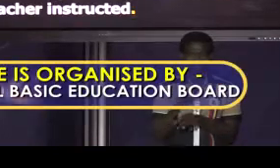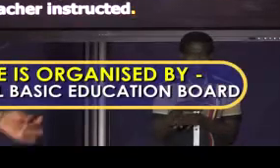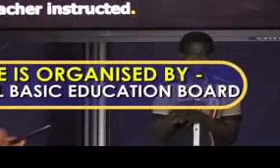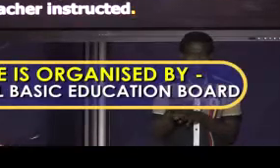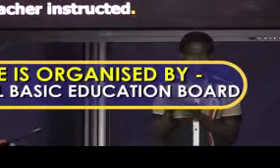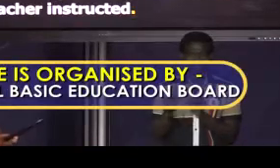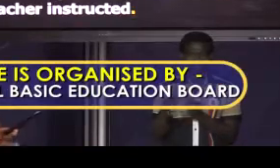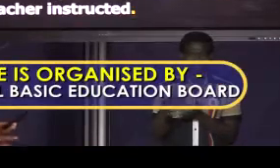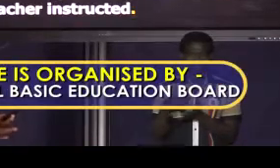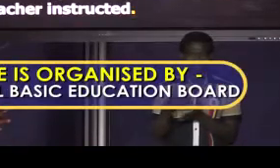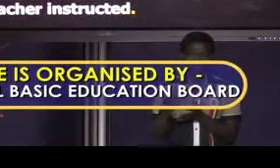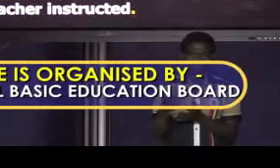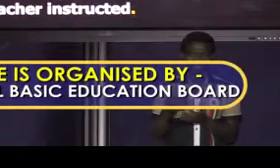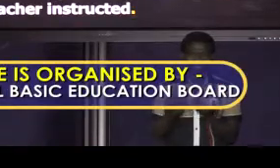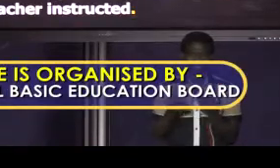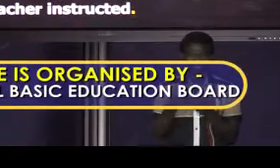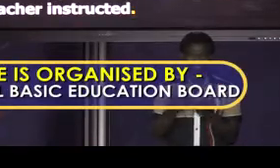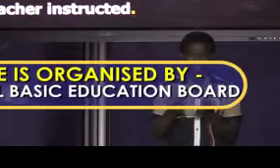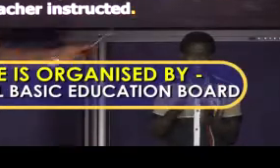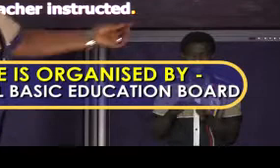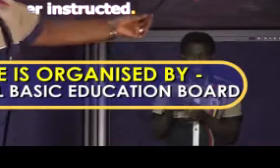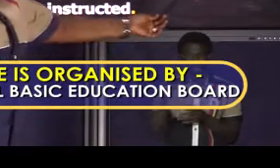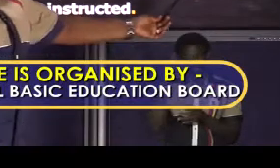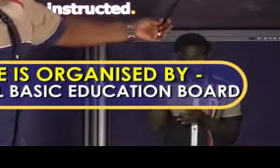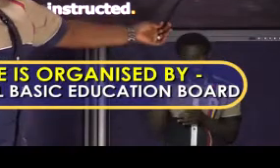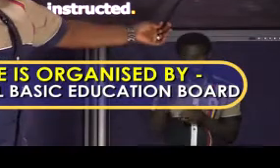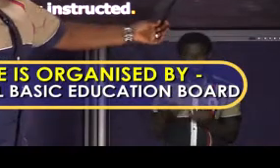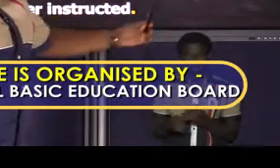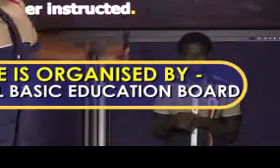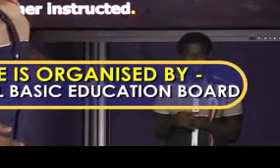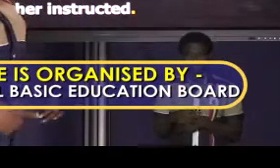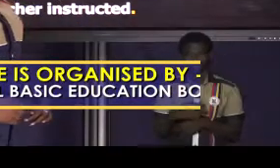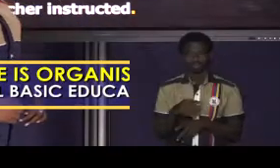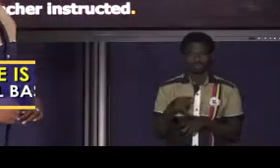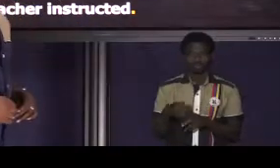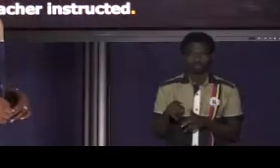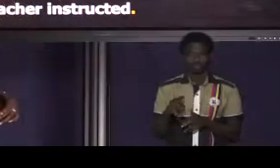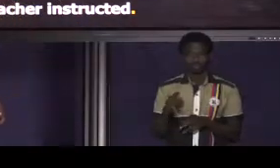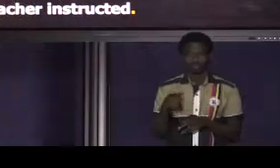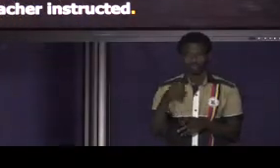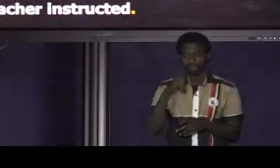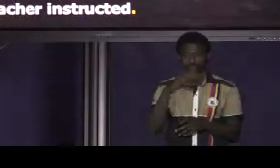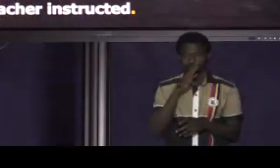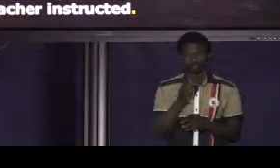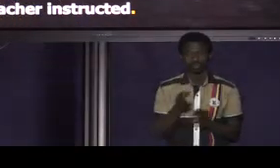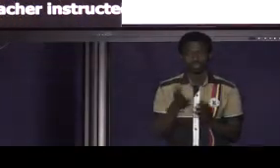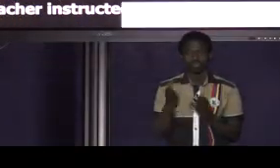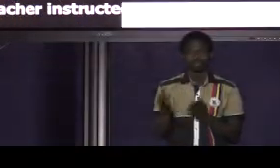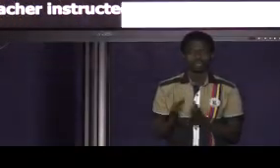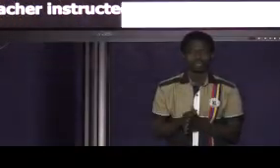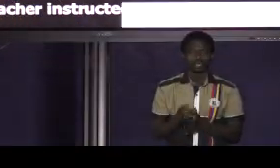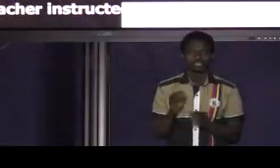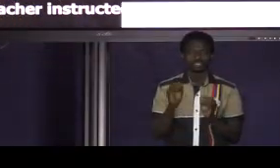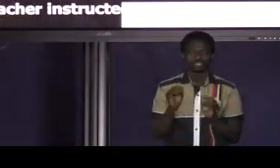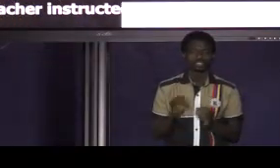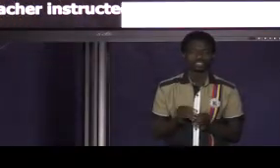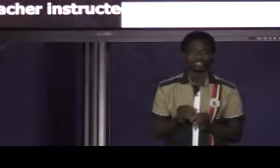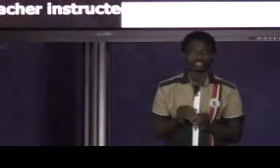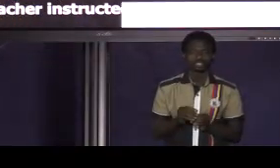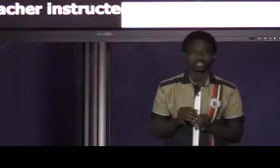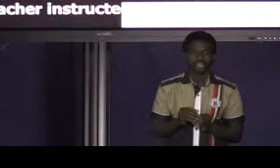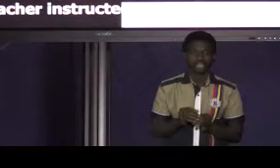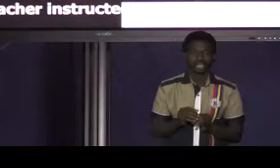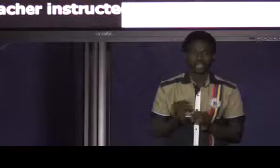pardon you for today. But then, this comma must be placed. The teachers